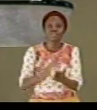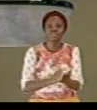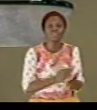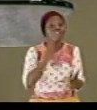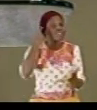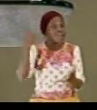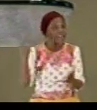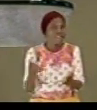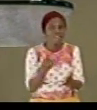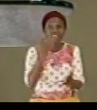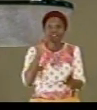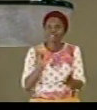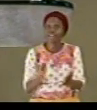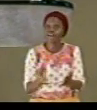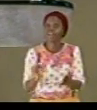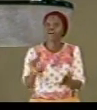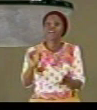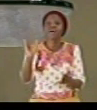settled